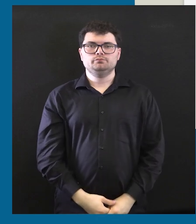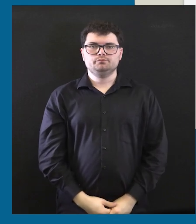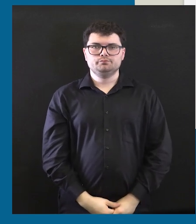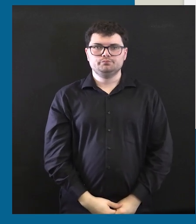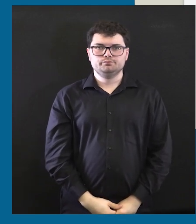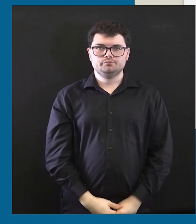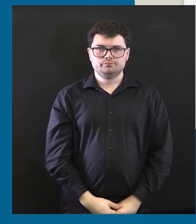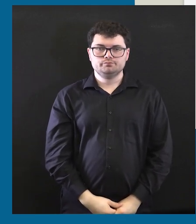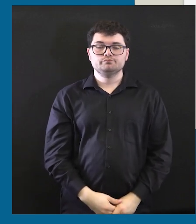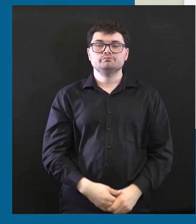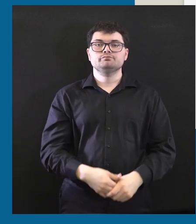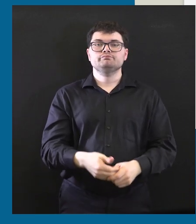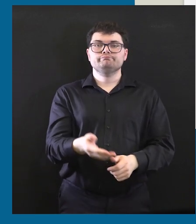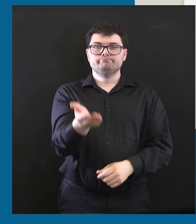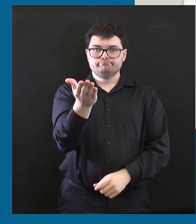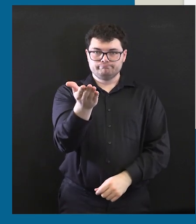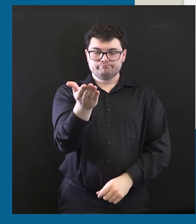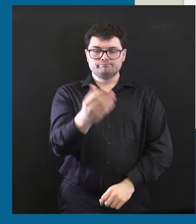in Tennessee,